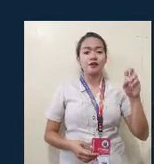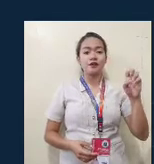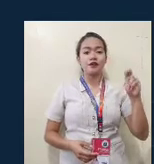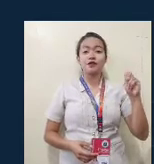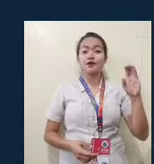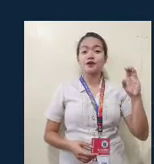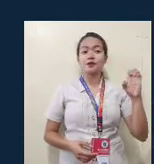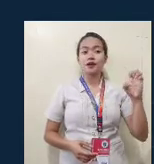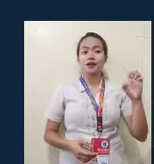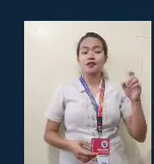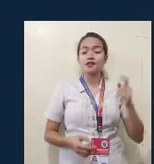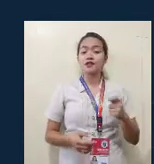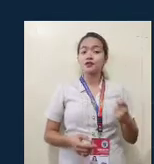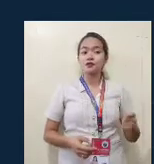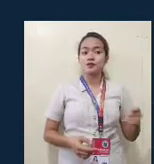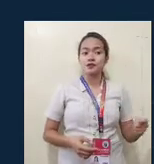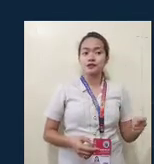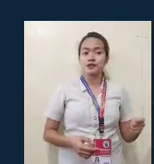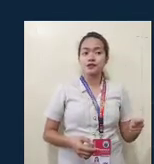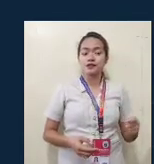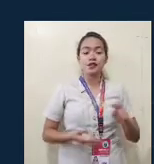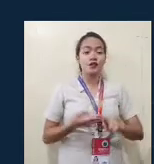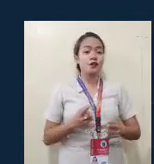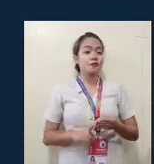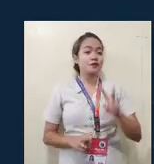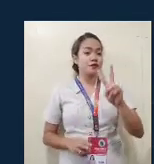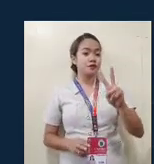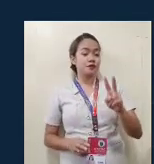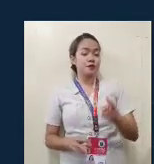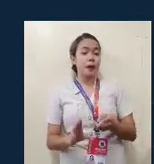Banking, ATM and pay by phone.